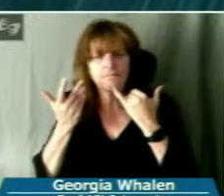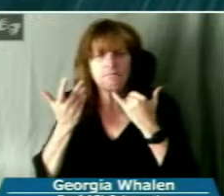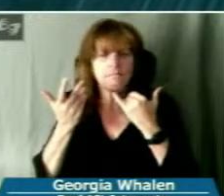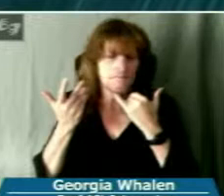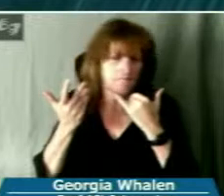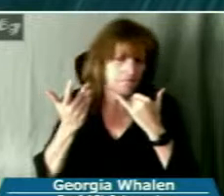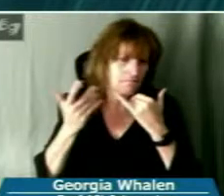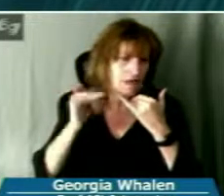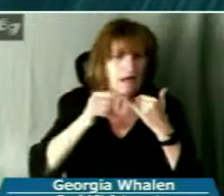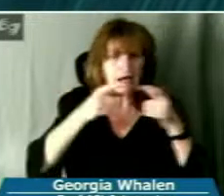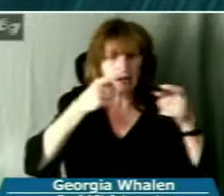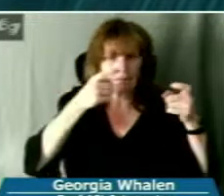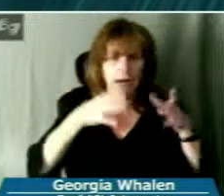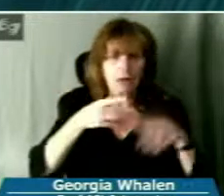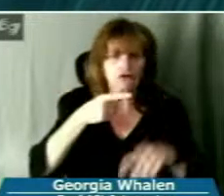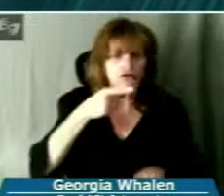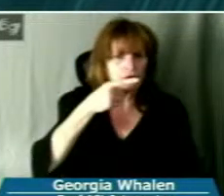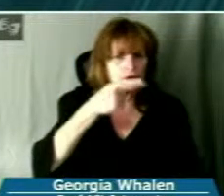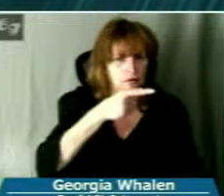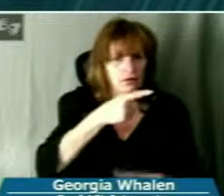Roslyn there?